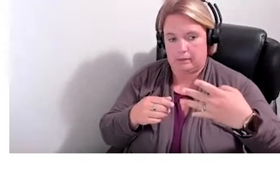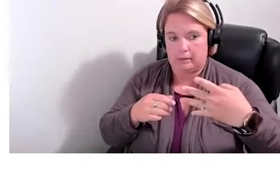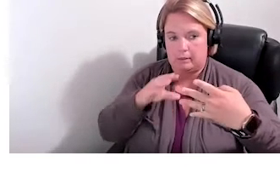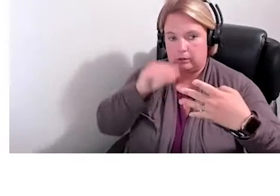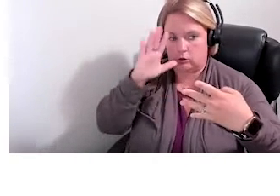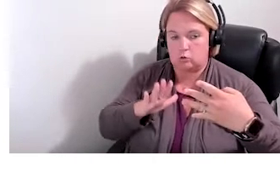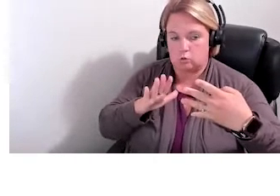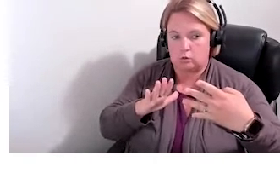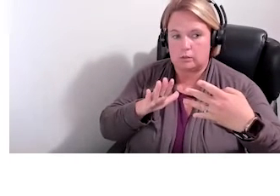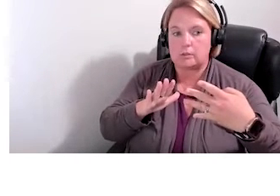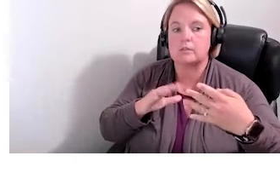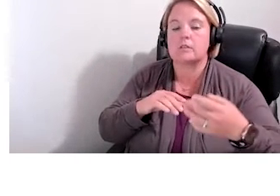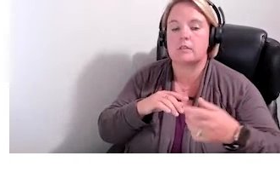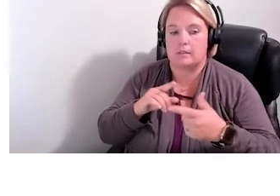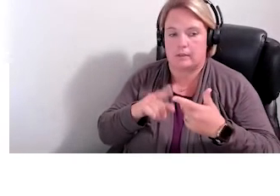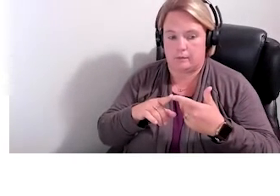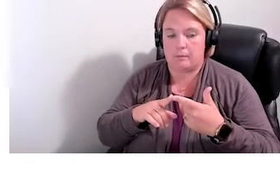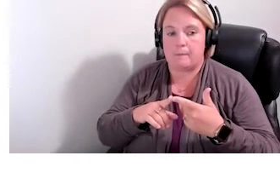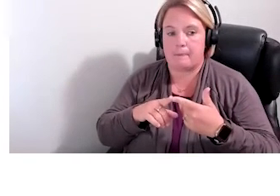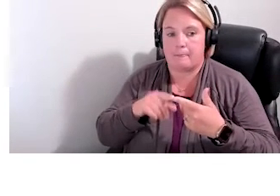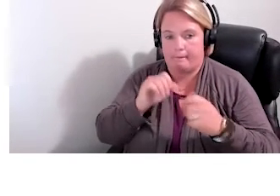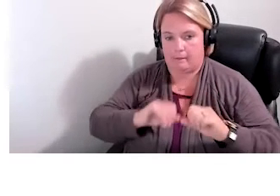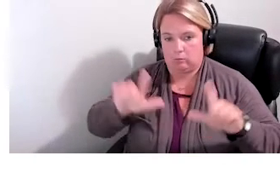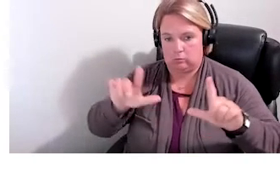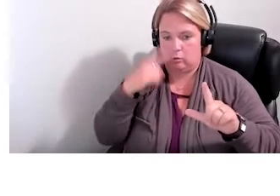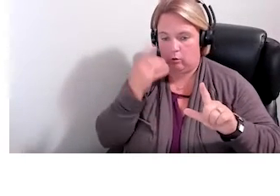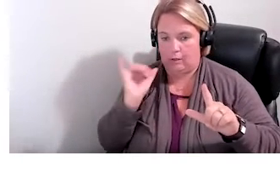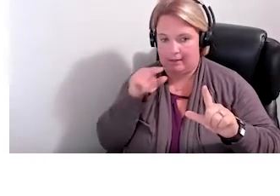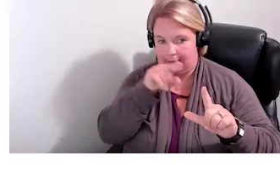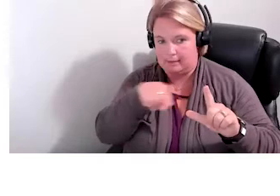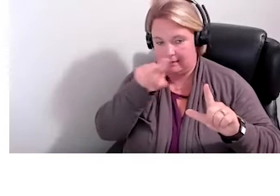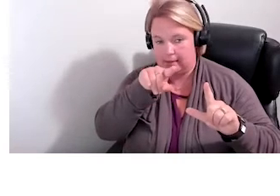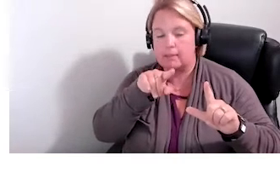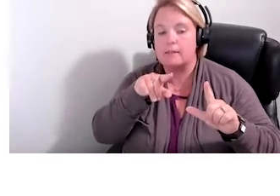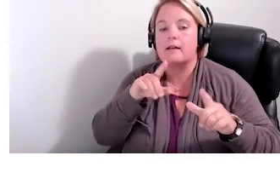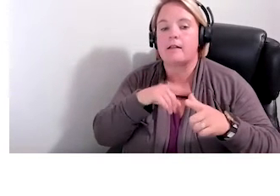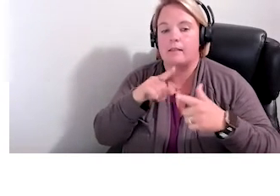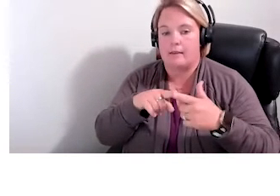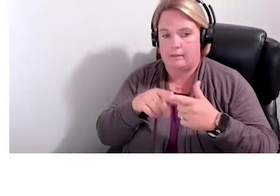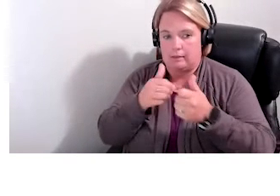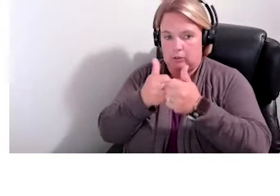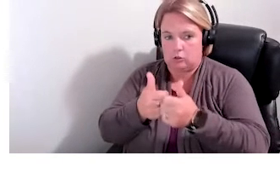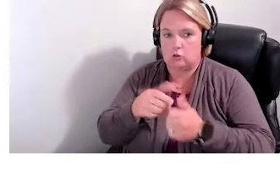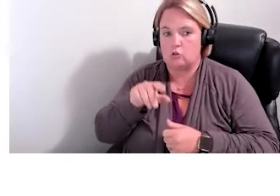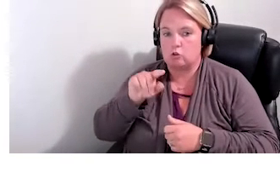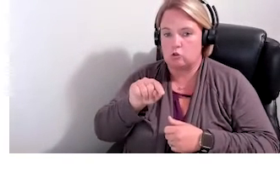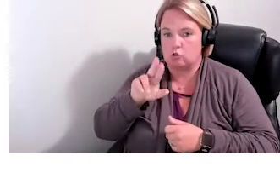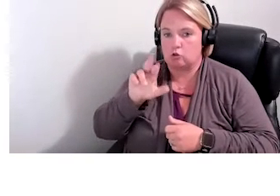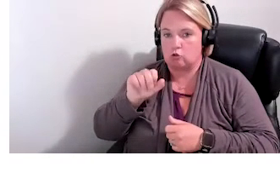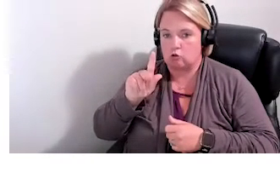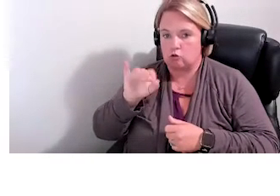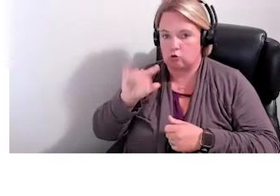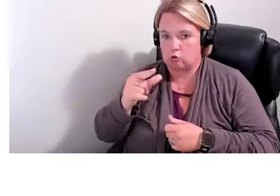then this will be the window that they will open. From here, you will go into the tracking tab, and then